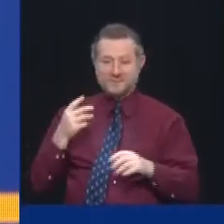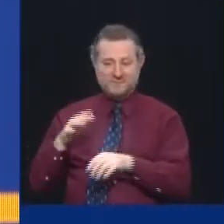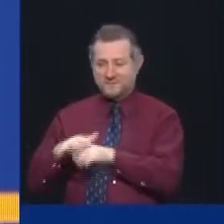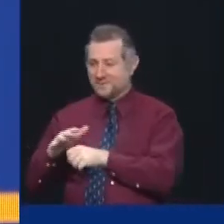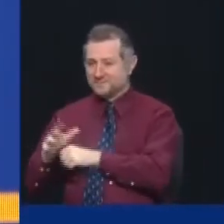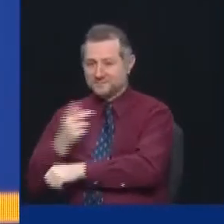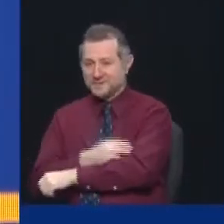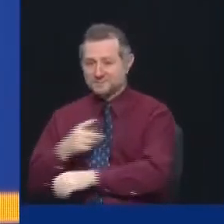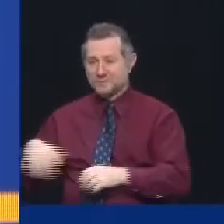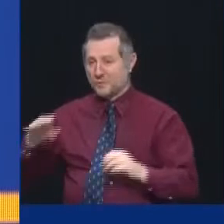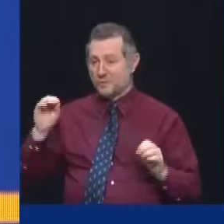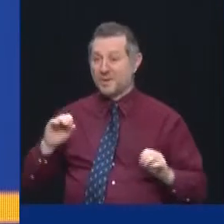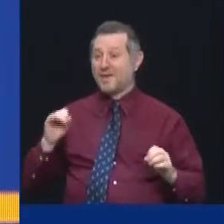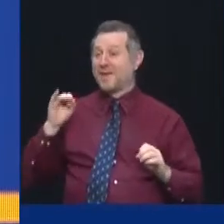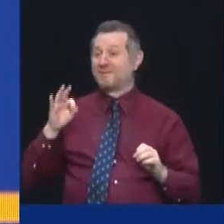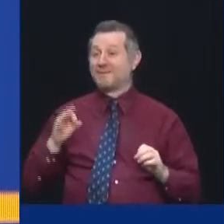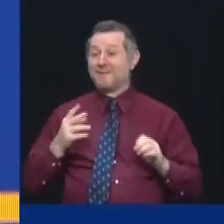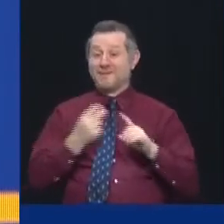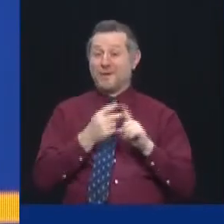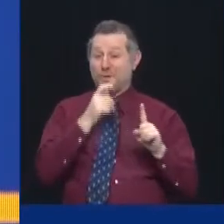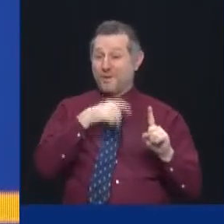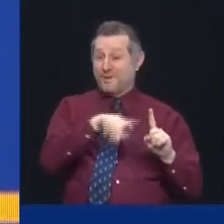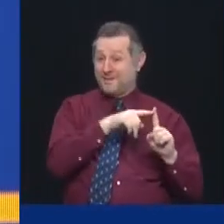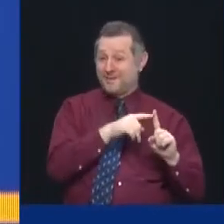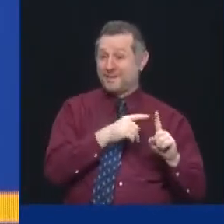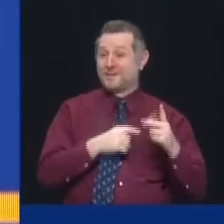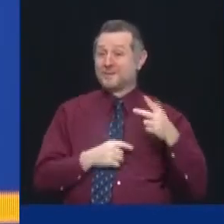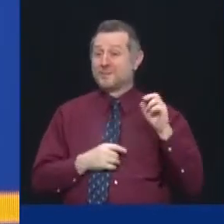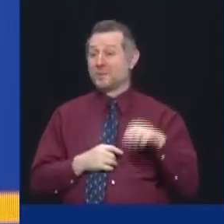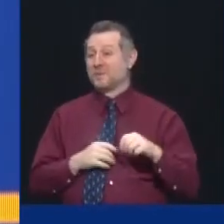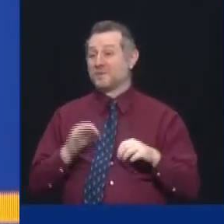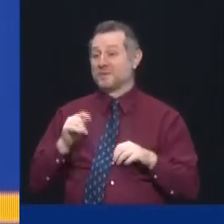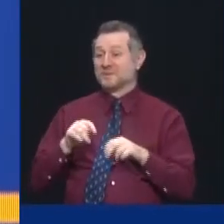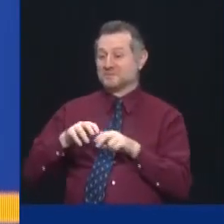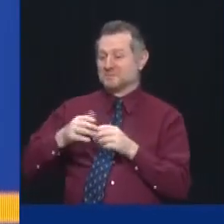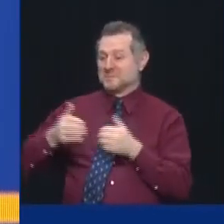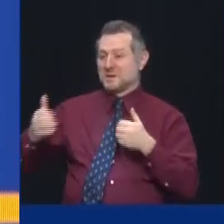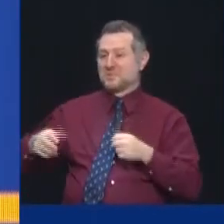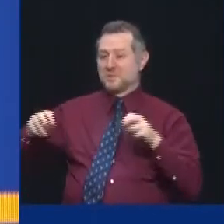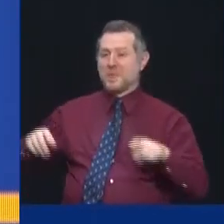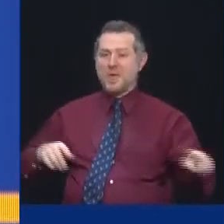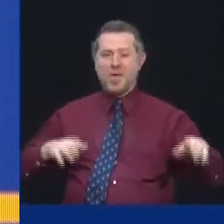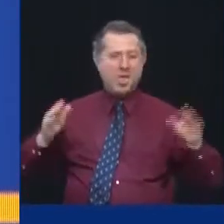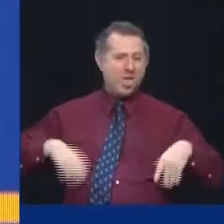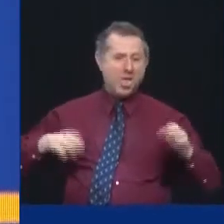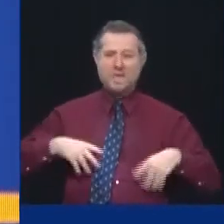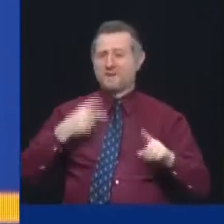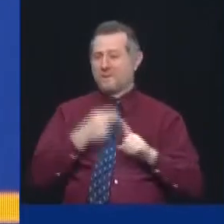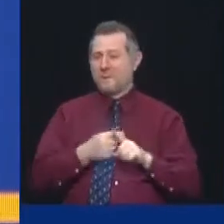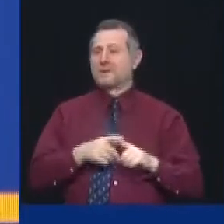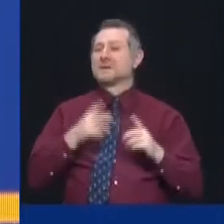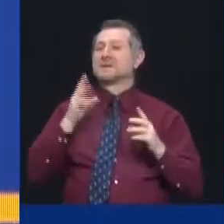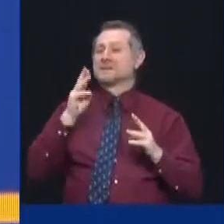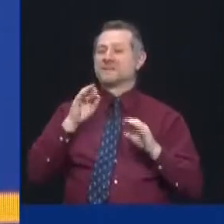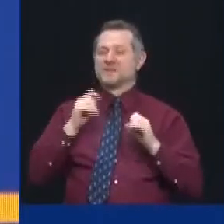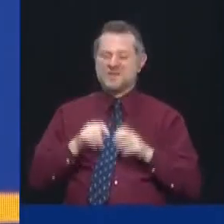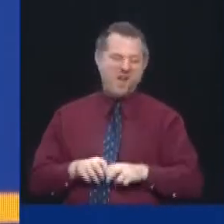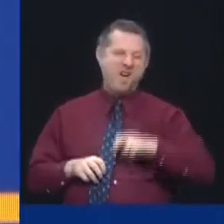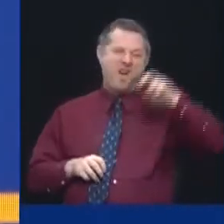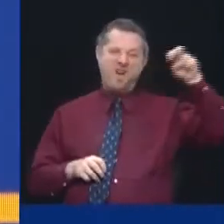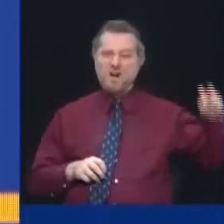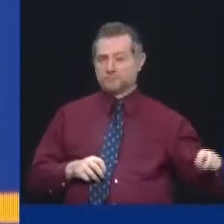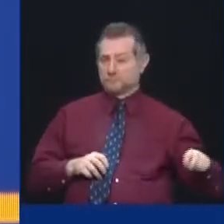could actually get out of the negative headset of, well, this is why we can't, and focus on this is